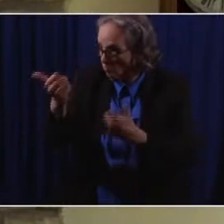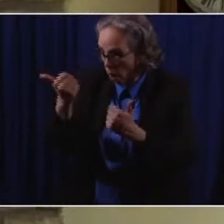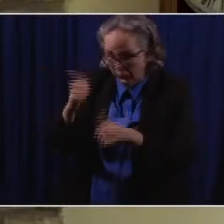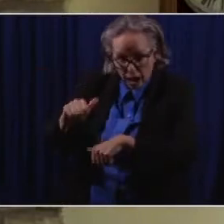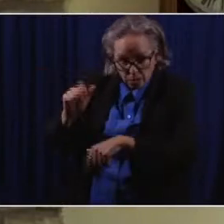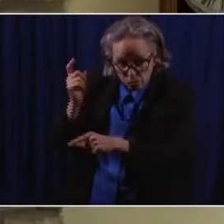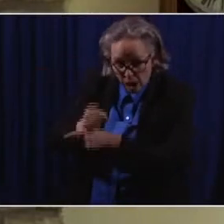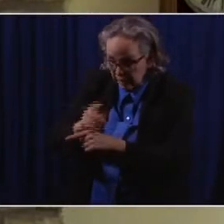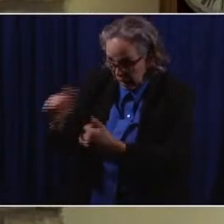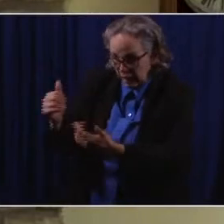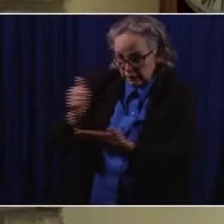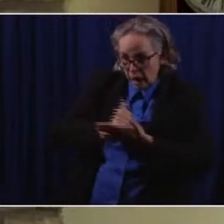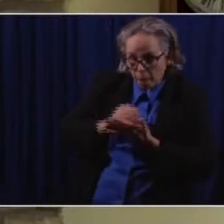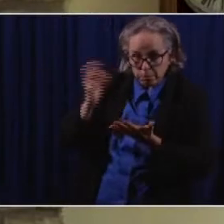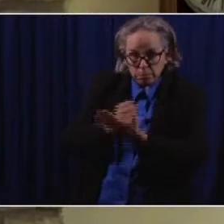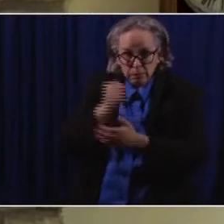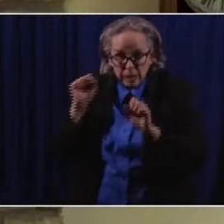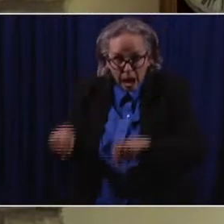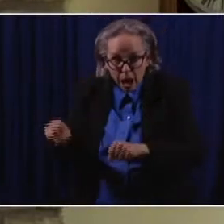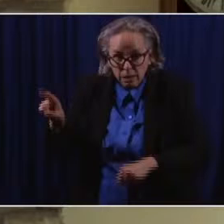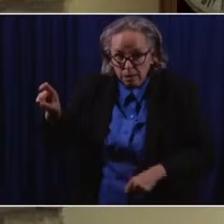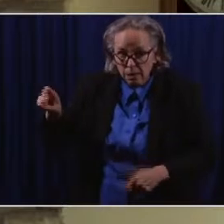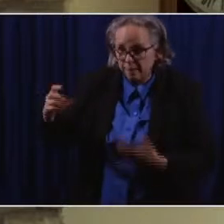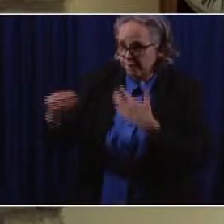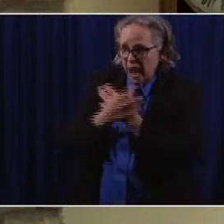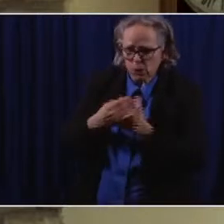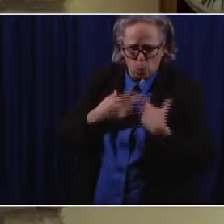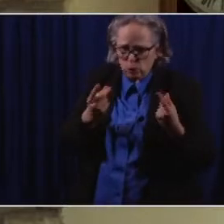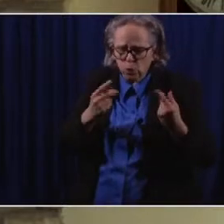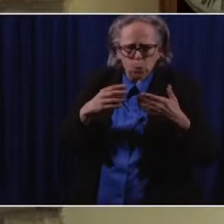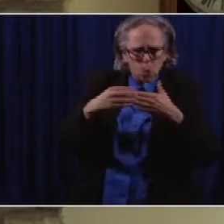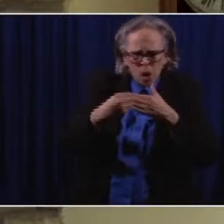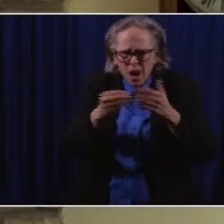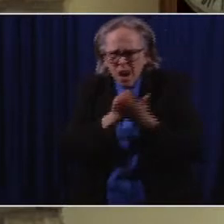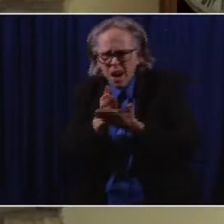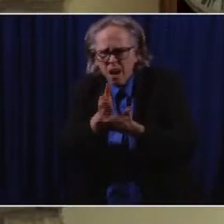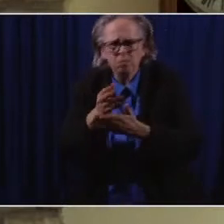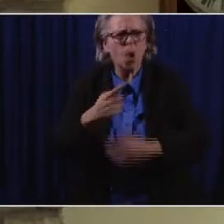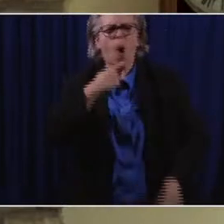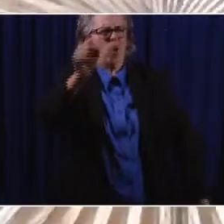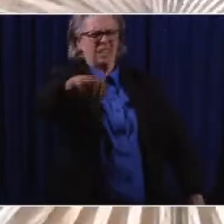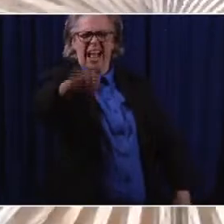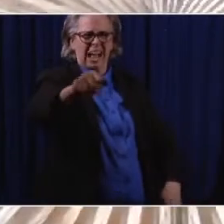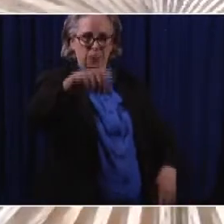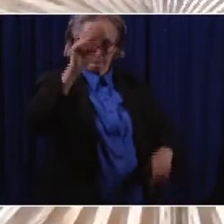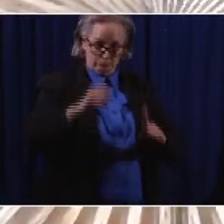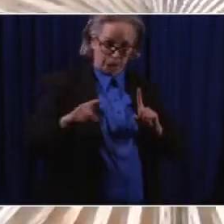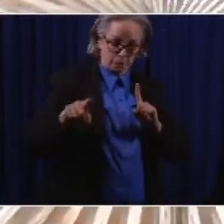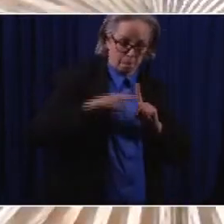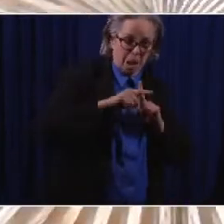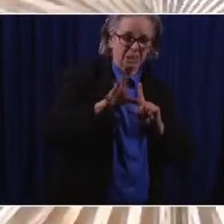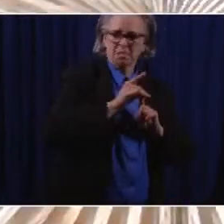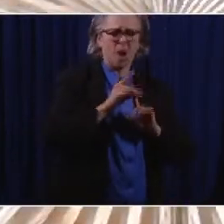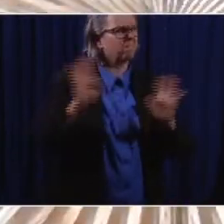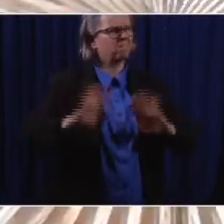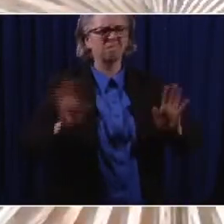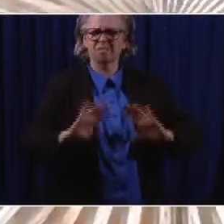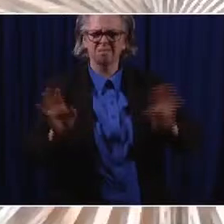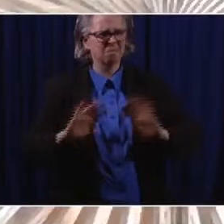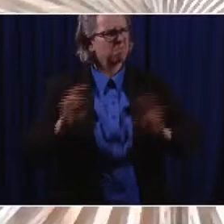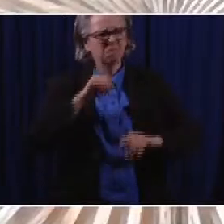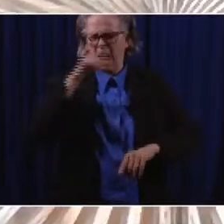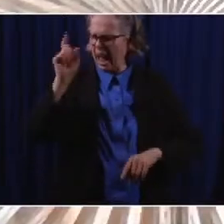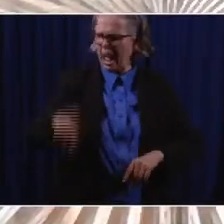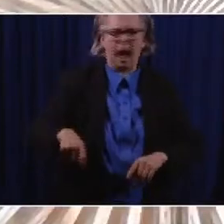my family and kind of maybe guide me to where I should go? Absolutely. It does not have to be COVID related. Anything that you're